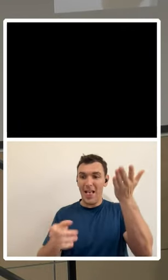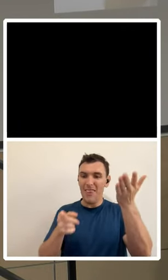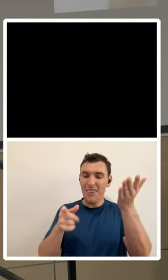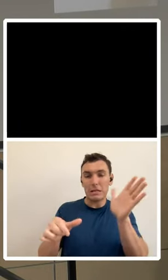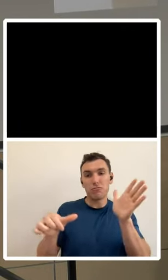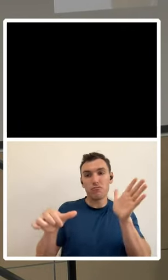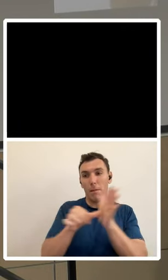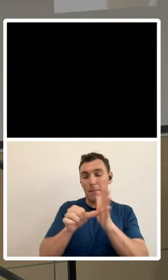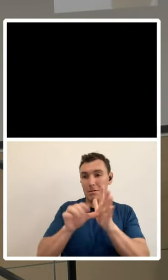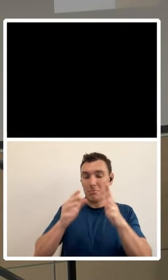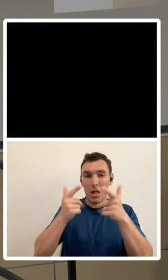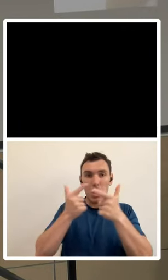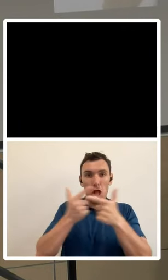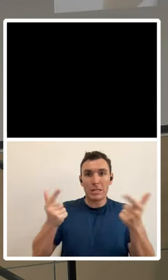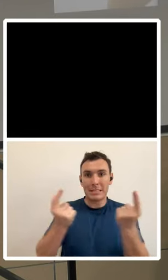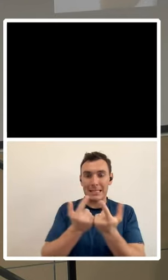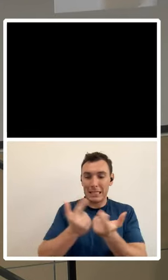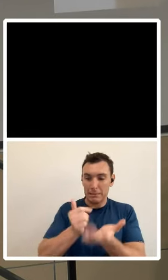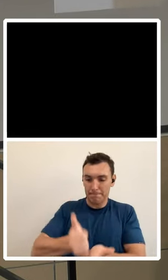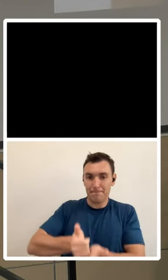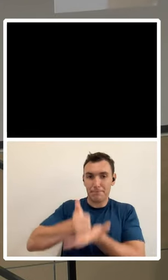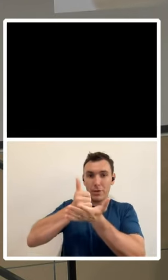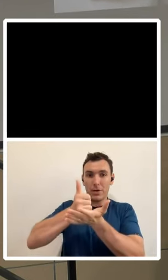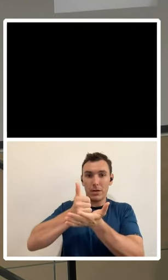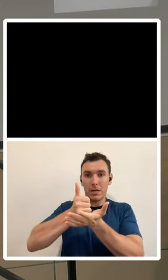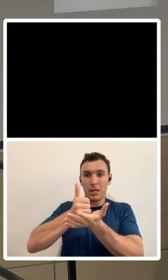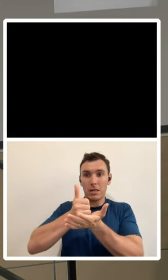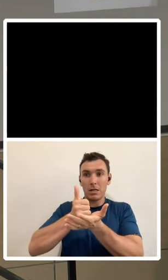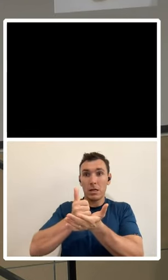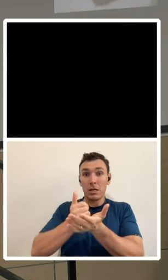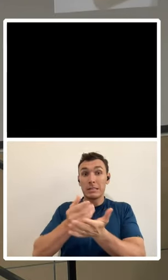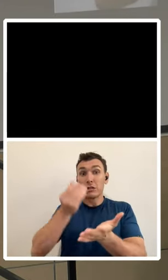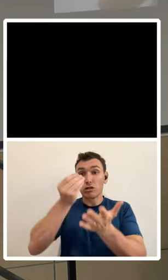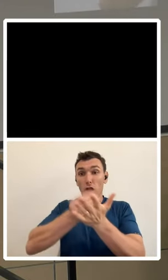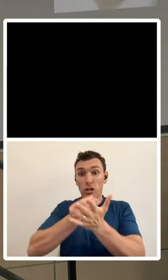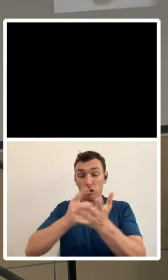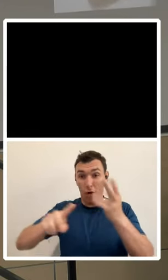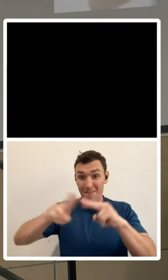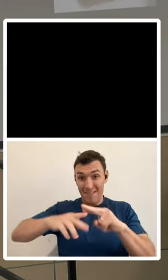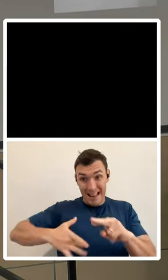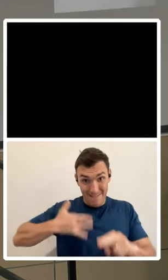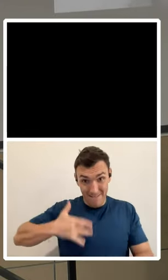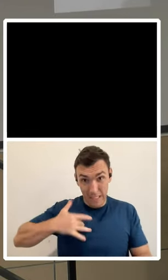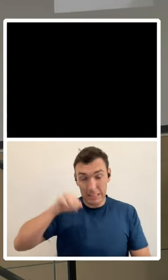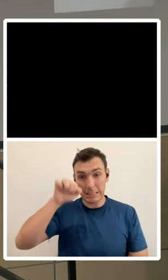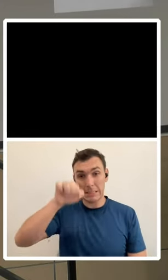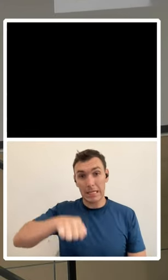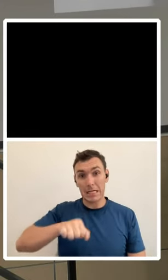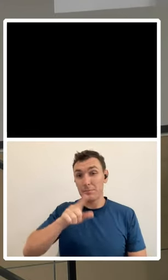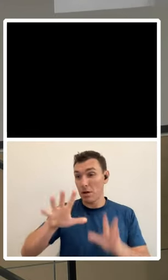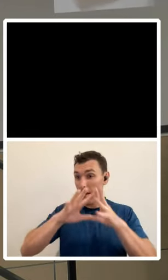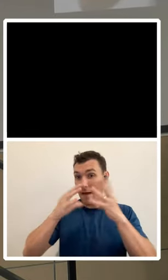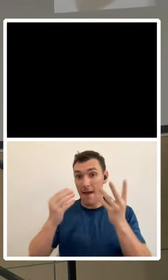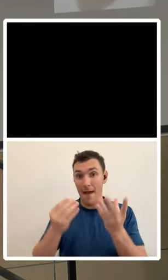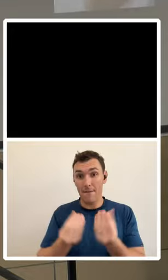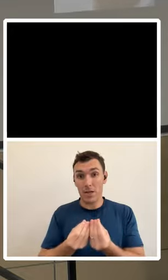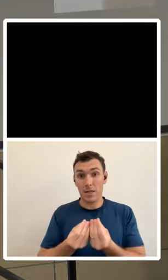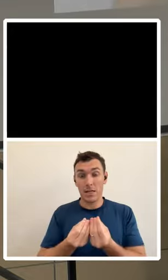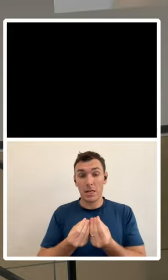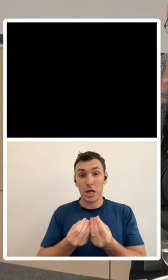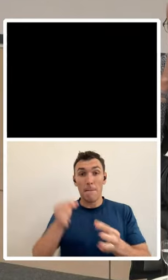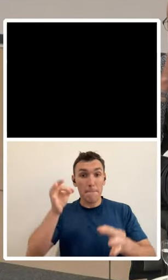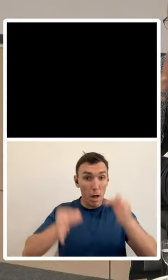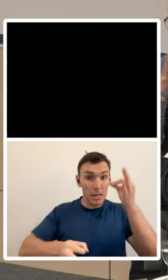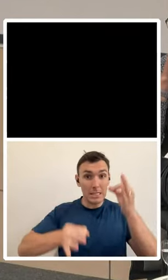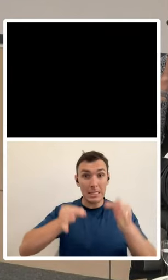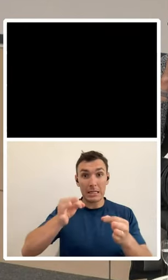that our world faces in democracy, the planetary crisis that we face, the wealth divide is at the root of all of